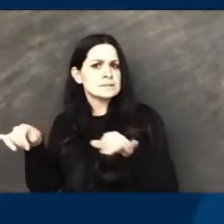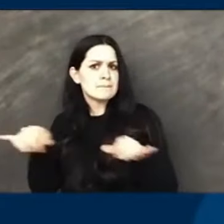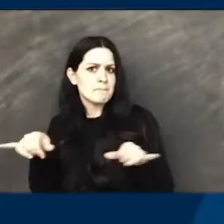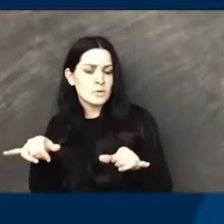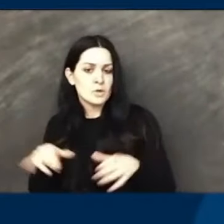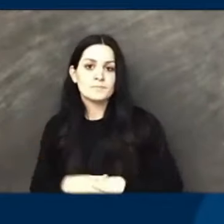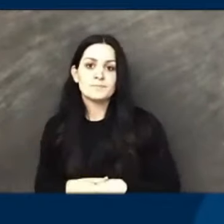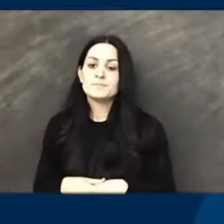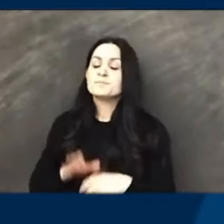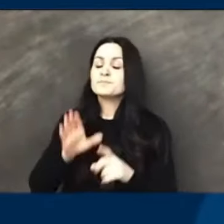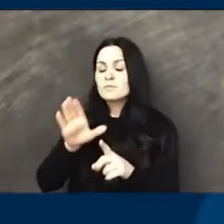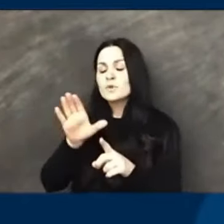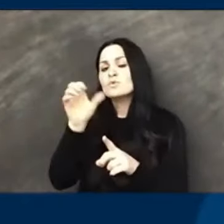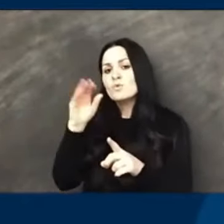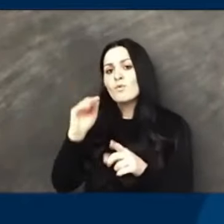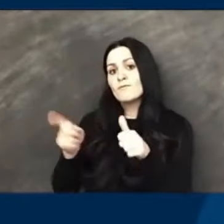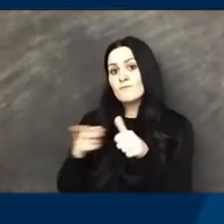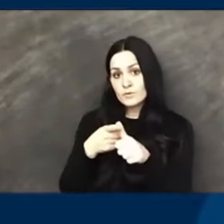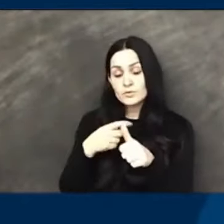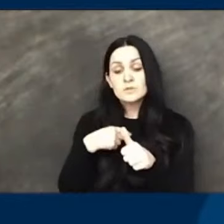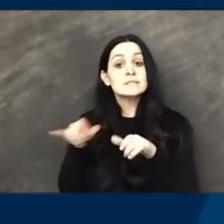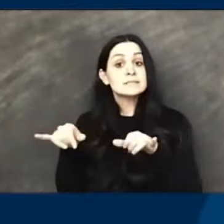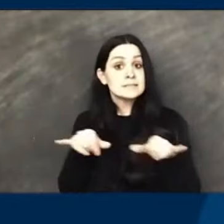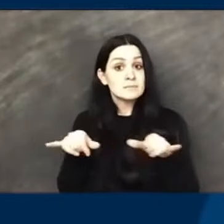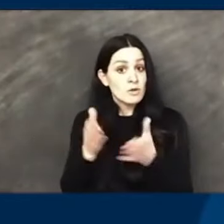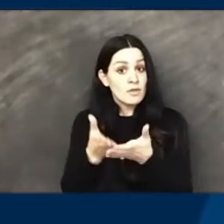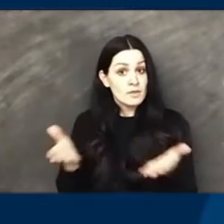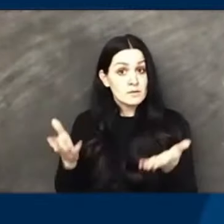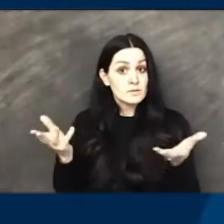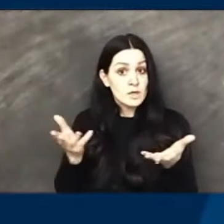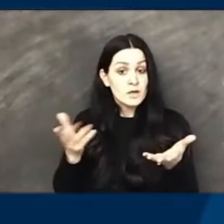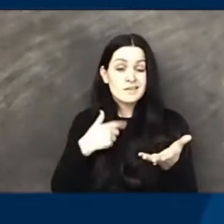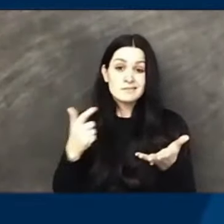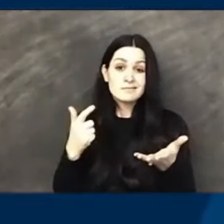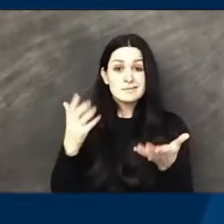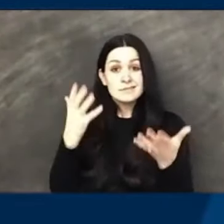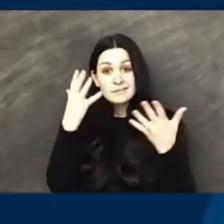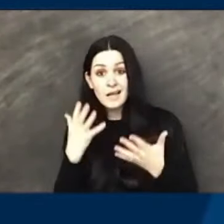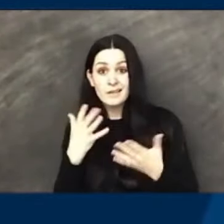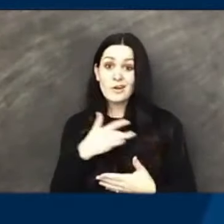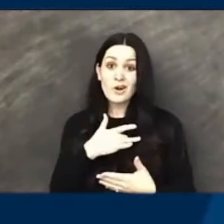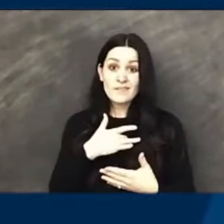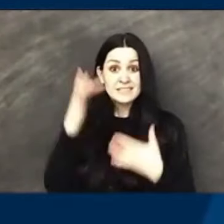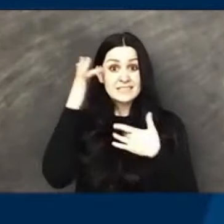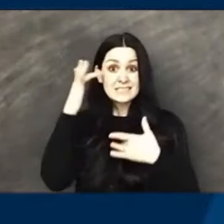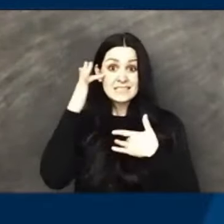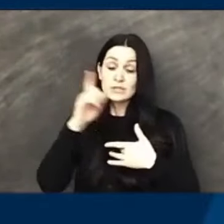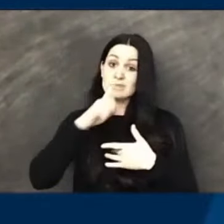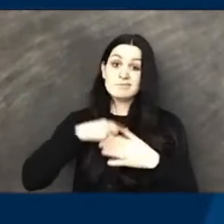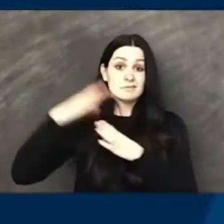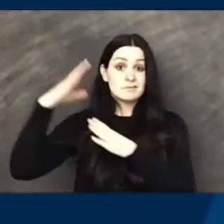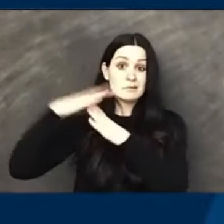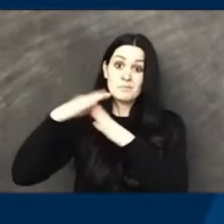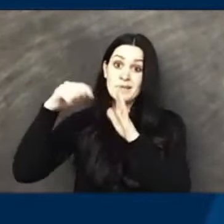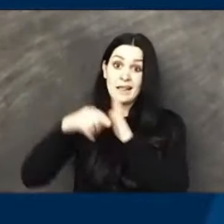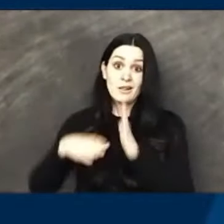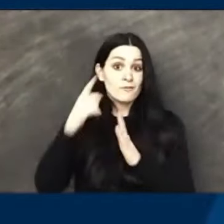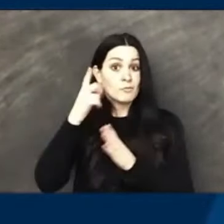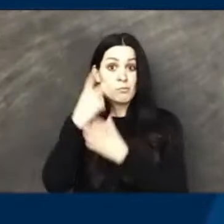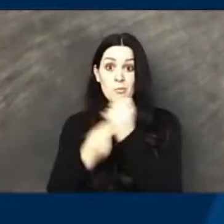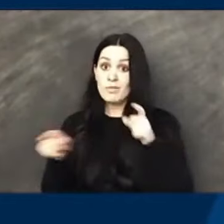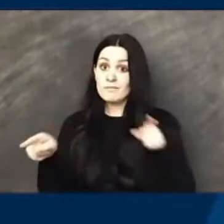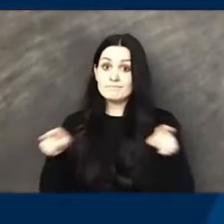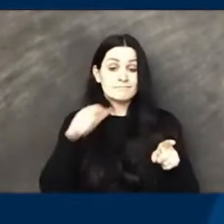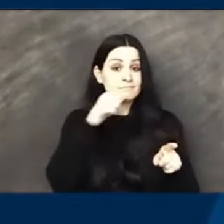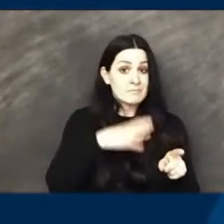that are really the same. Sadly, cardiovascular disease is the major killer for both men and